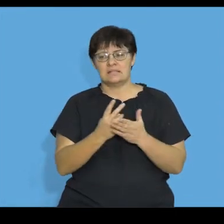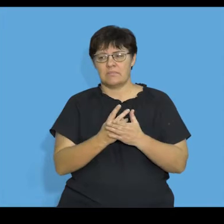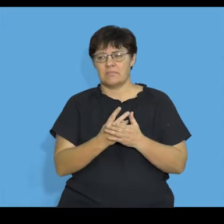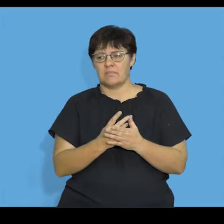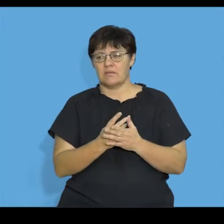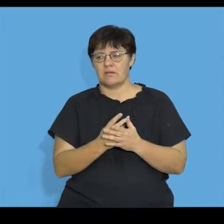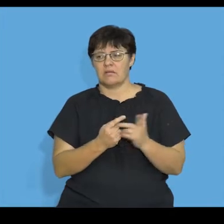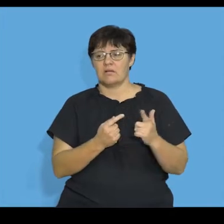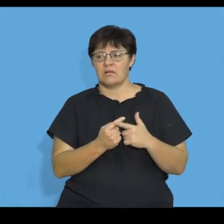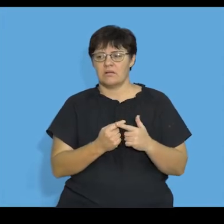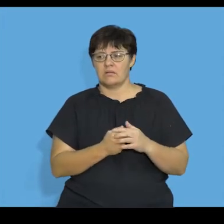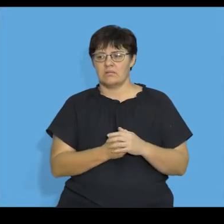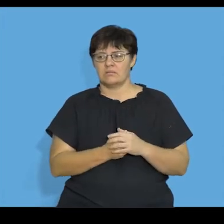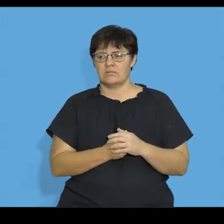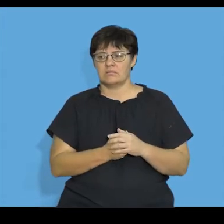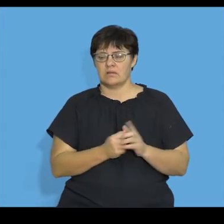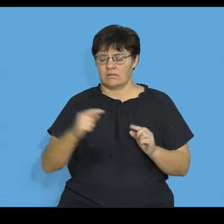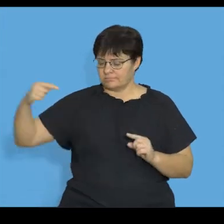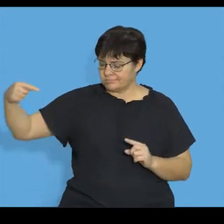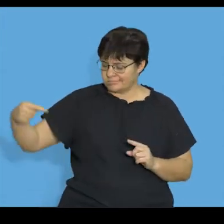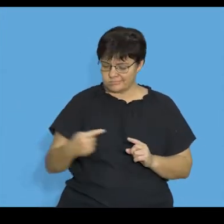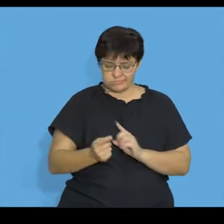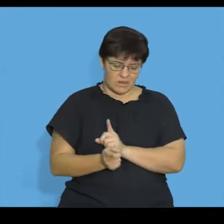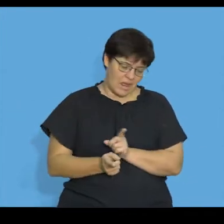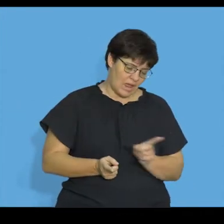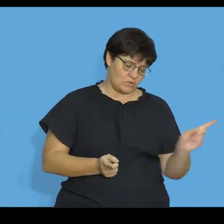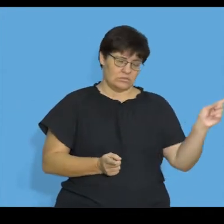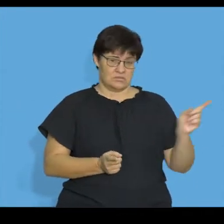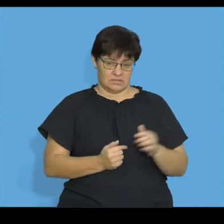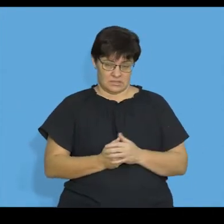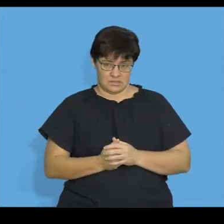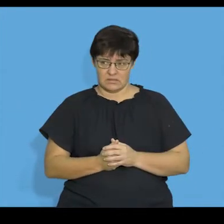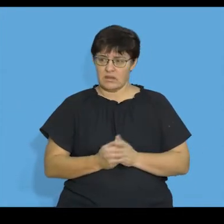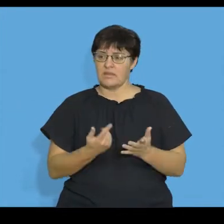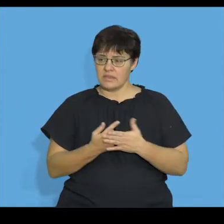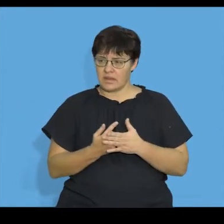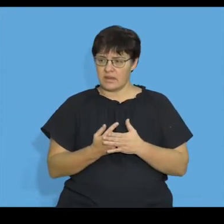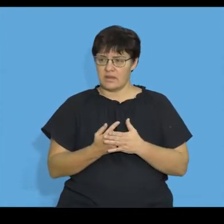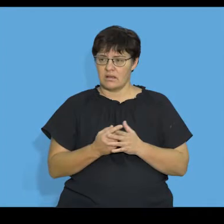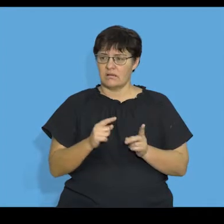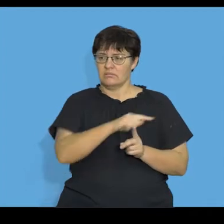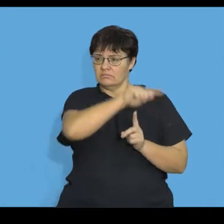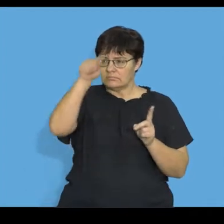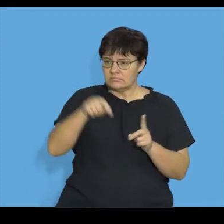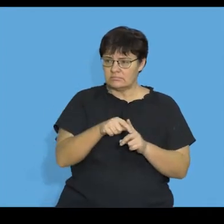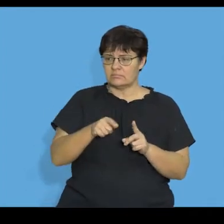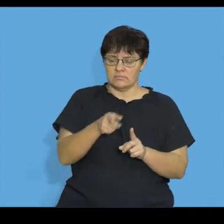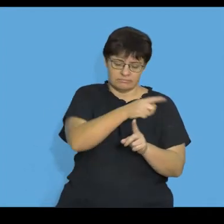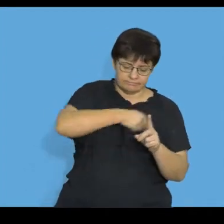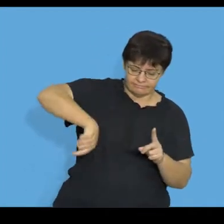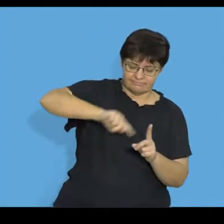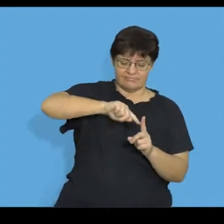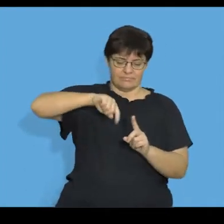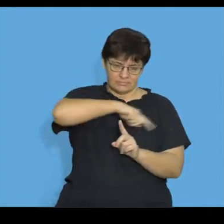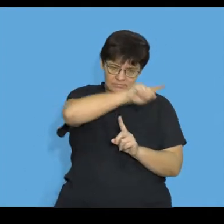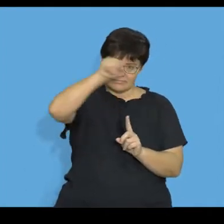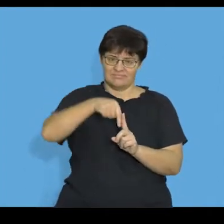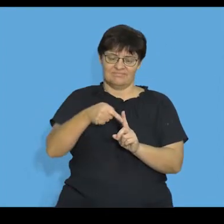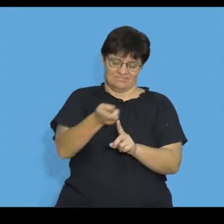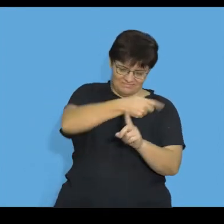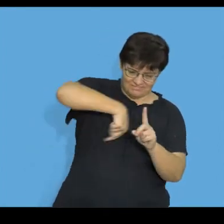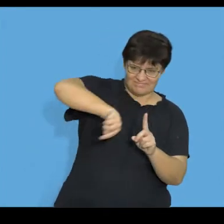at that side, and they're going to run in at this side, and we've got this big loop of field lines. Now, those field